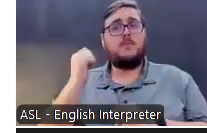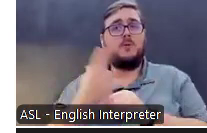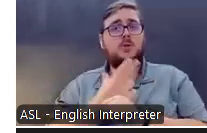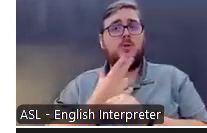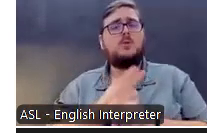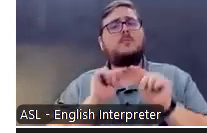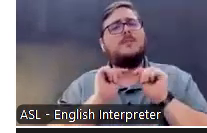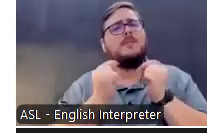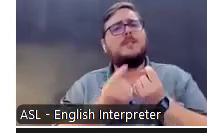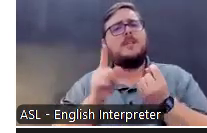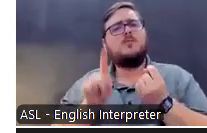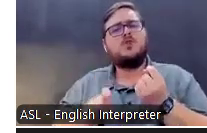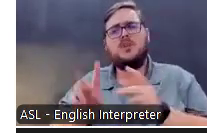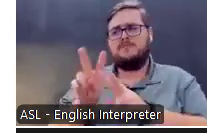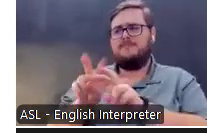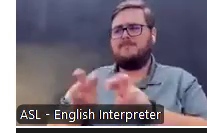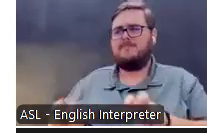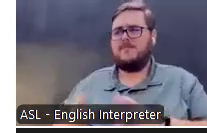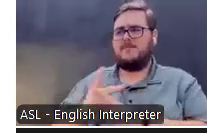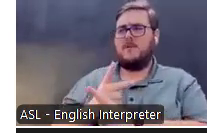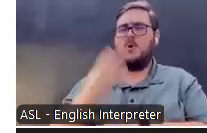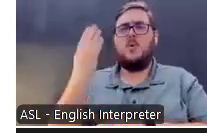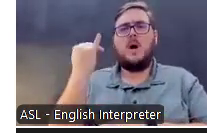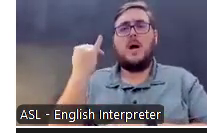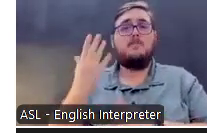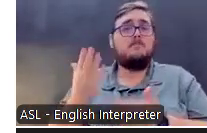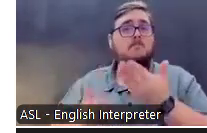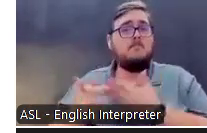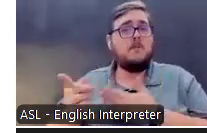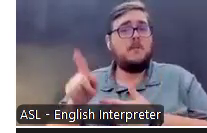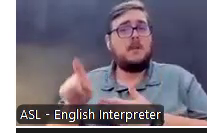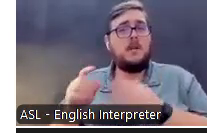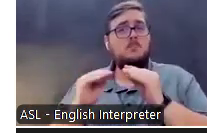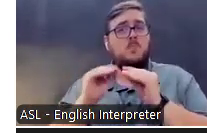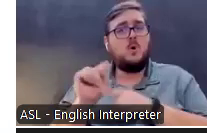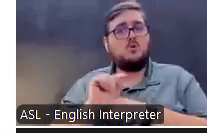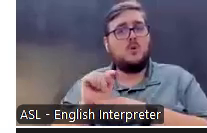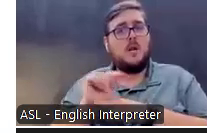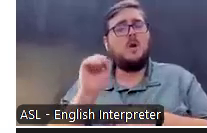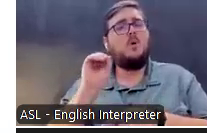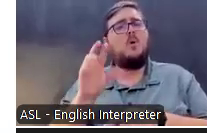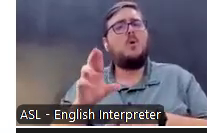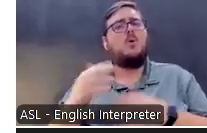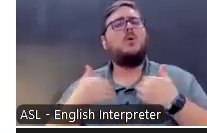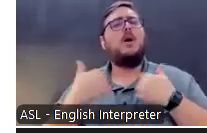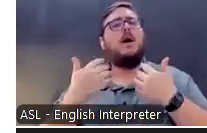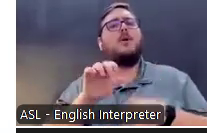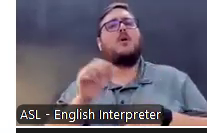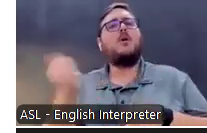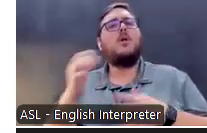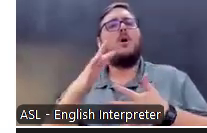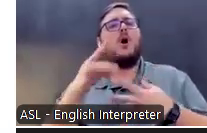why. Maybe the student needs further training on that device, or is there another way to address the assistive technology